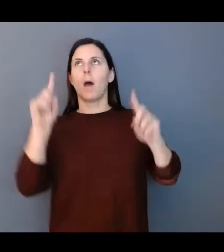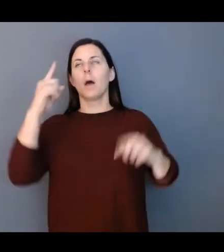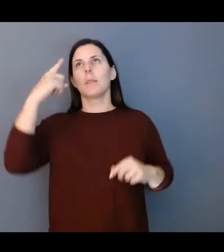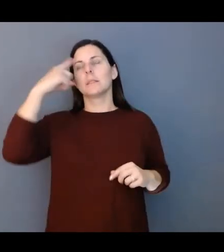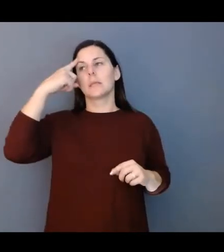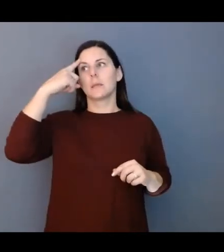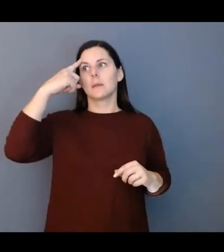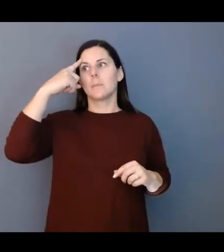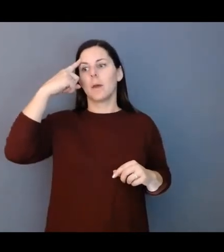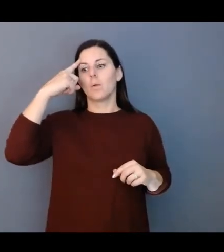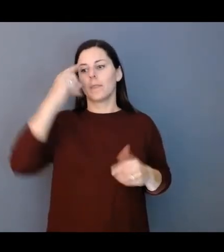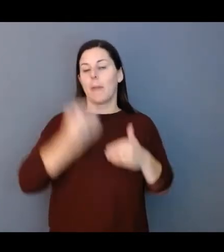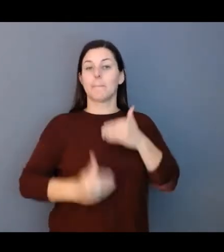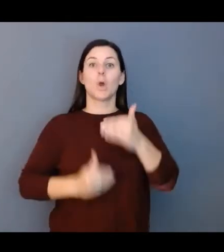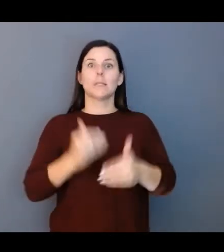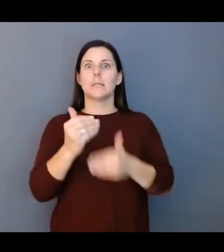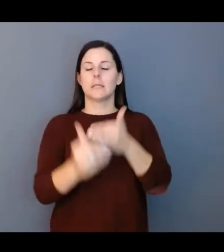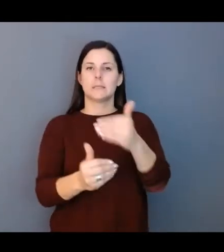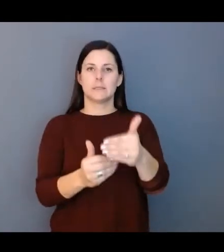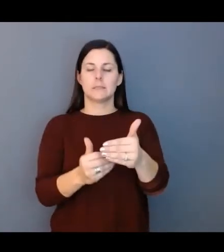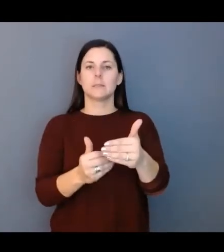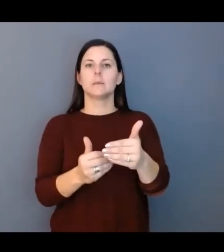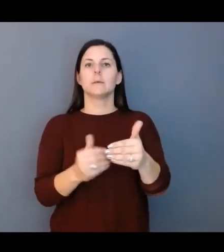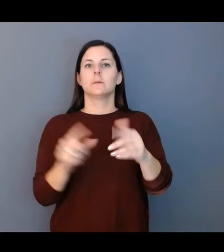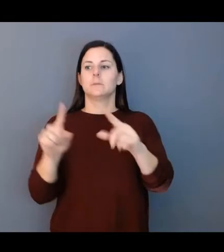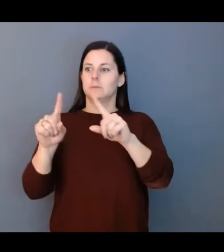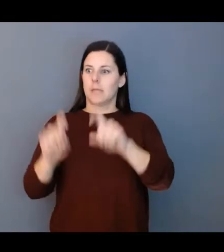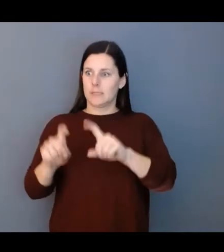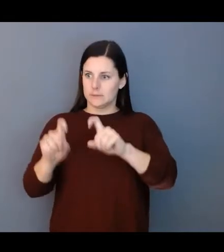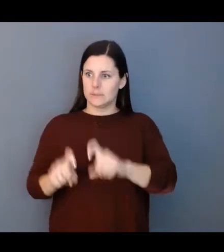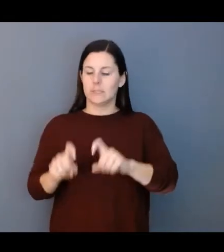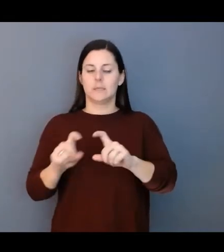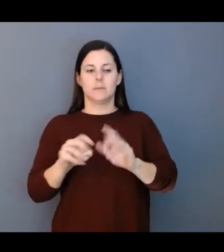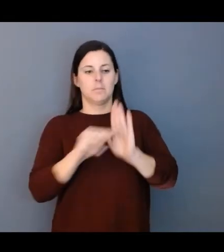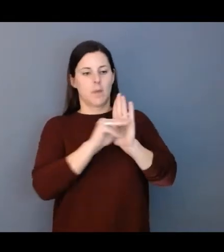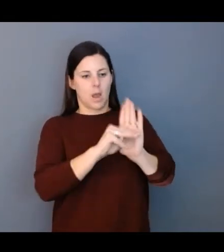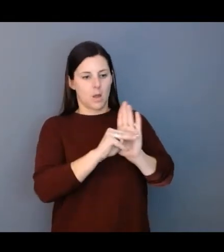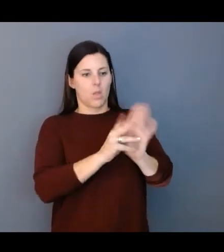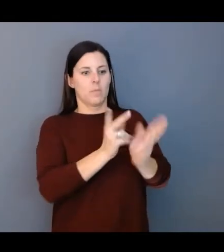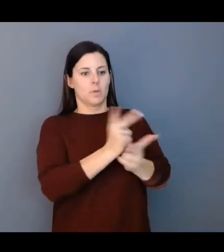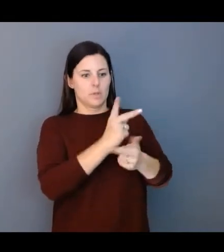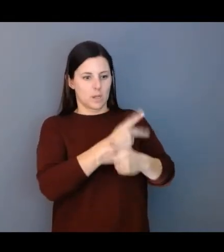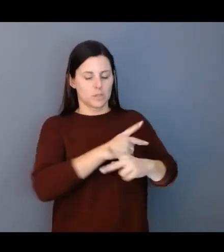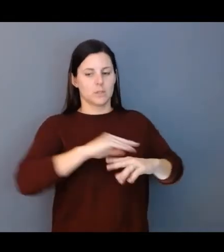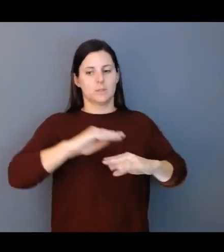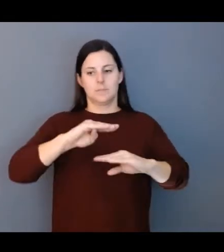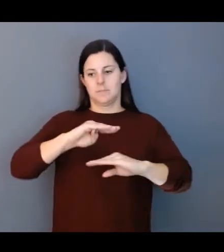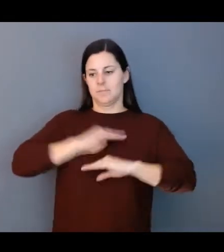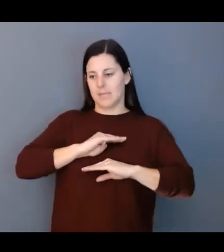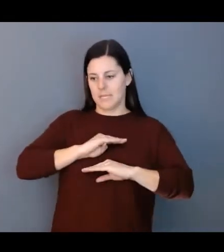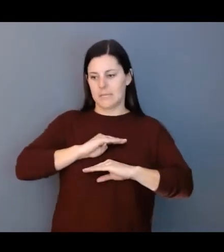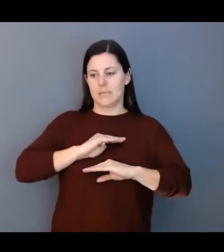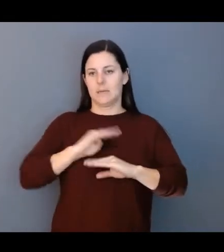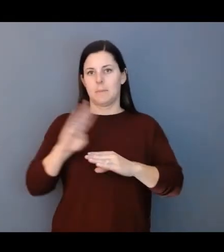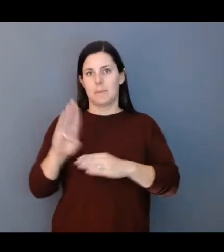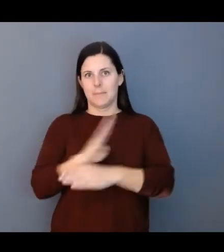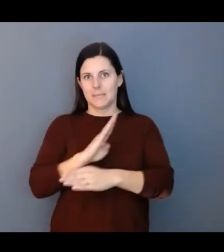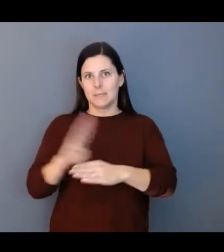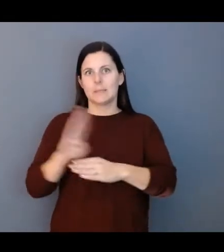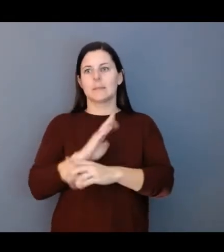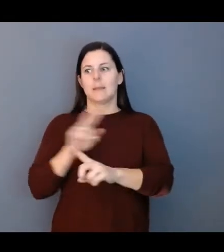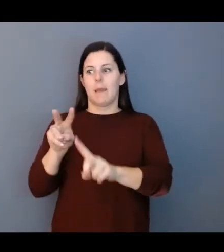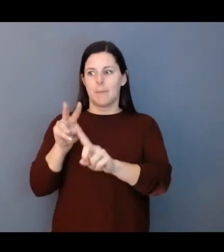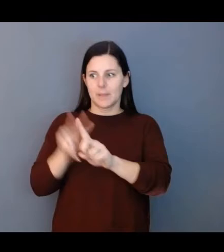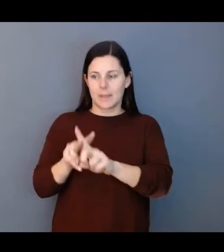if you think about the process of testing, making sure your model in production is meeting